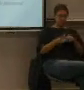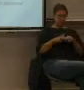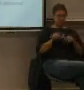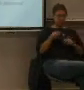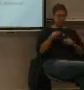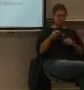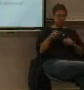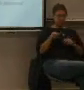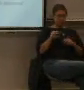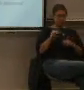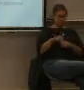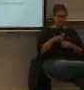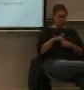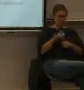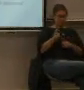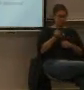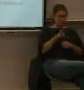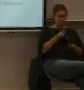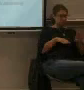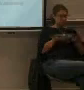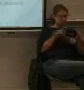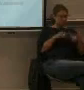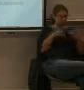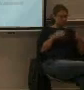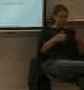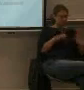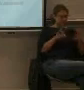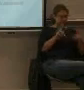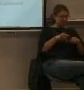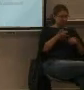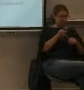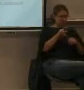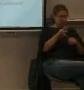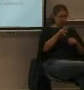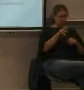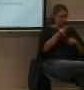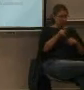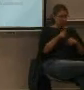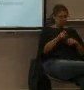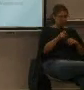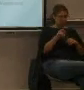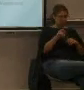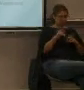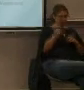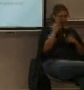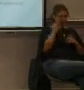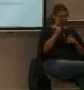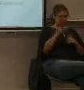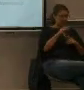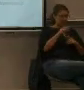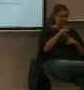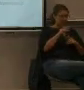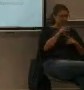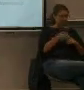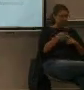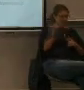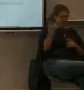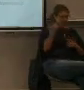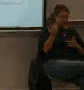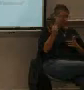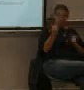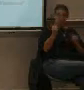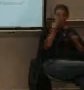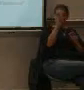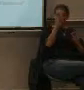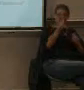their biochemical pathway to take up nitrate and just concentrate on the ammonium if the ammonium concentrations are high. So you can imagine